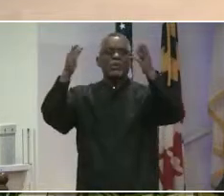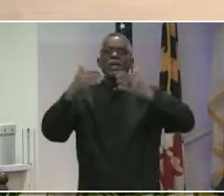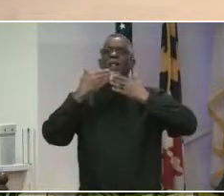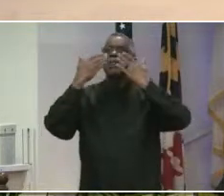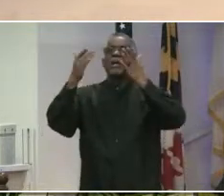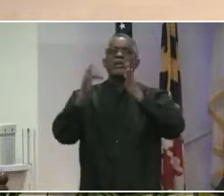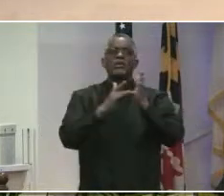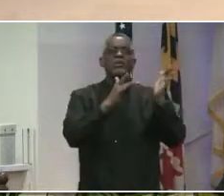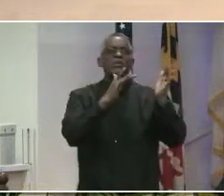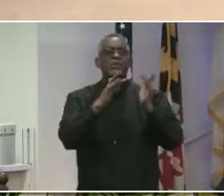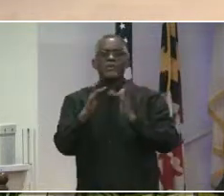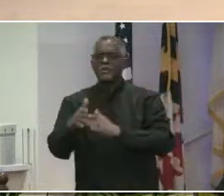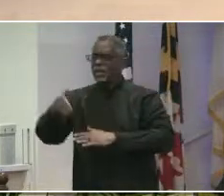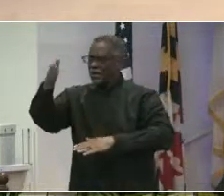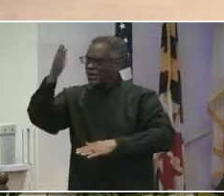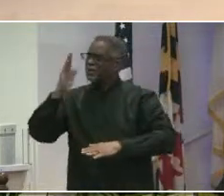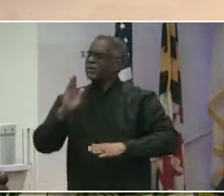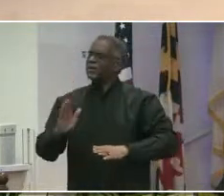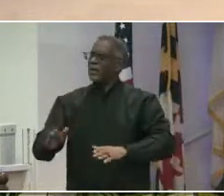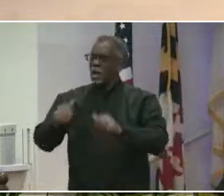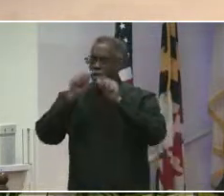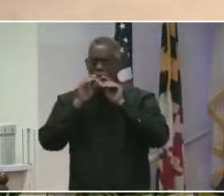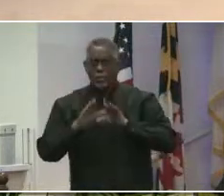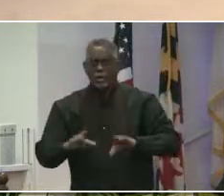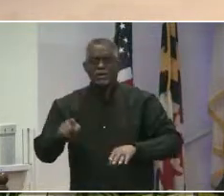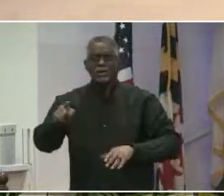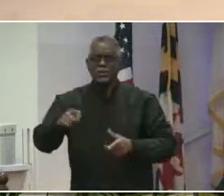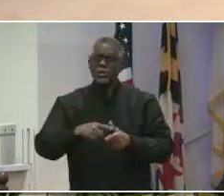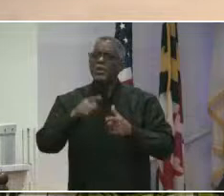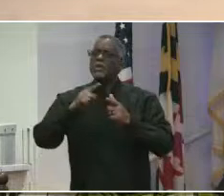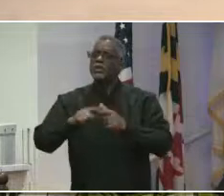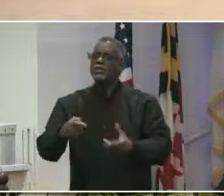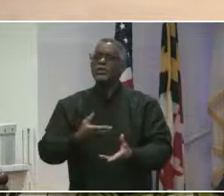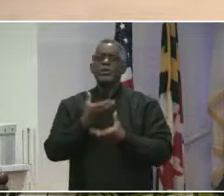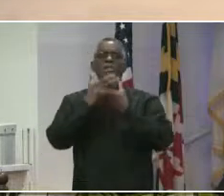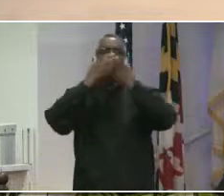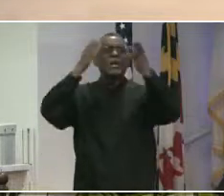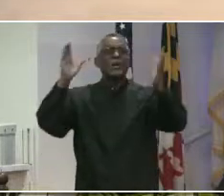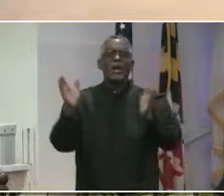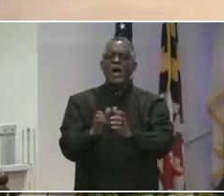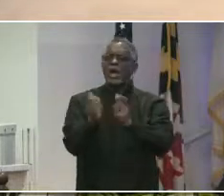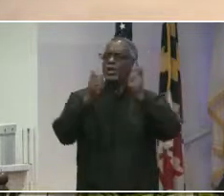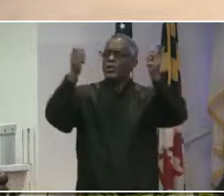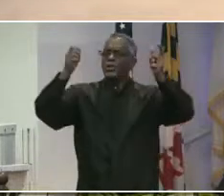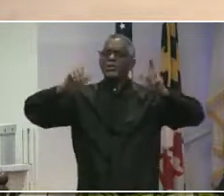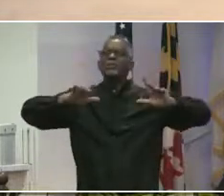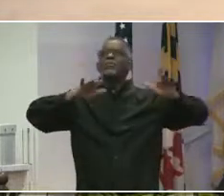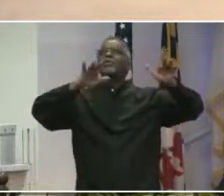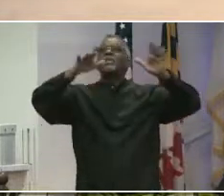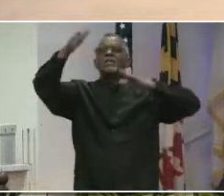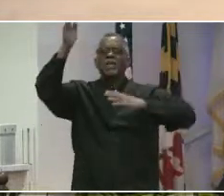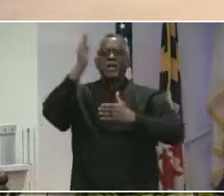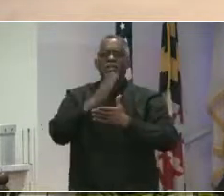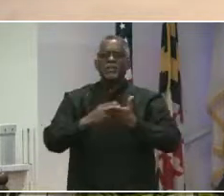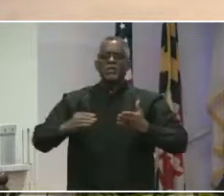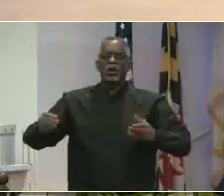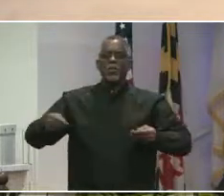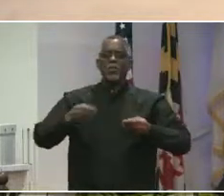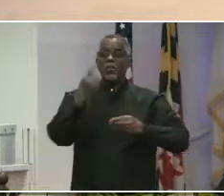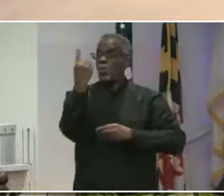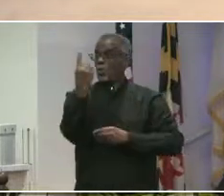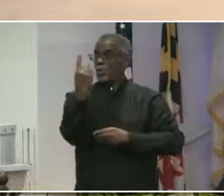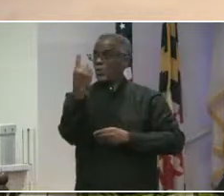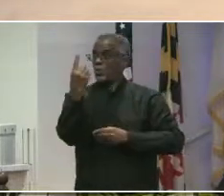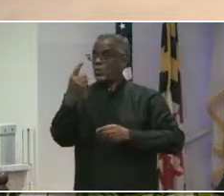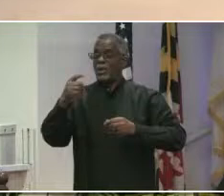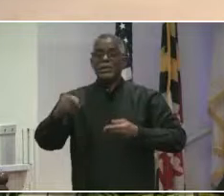For God is not finished with you yet. Somebody give God praise. Somebody